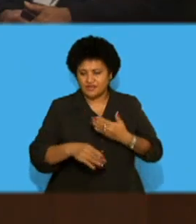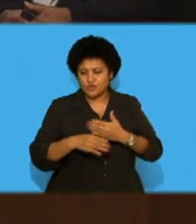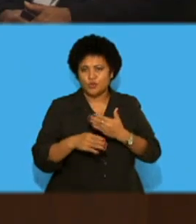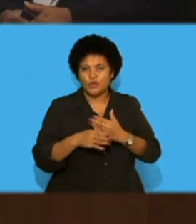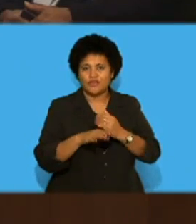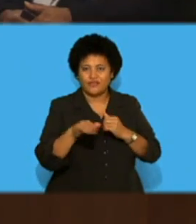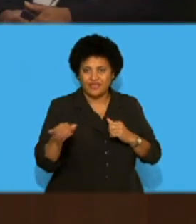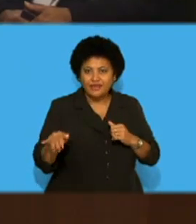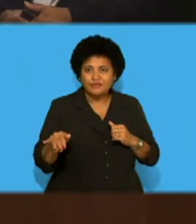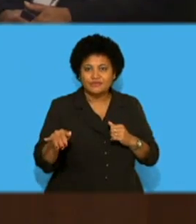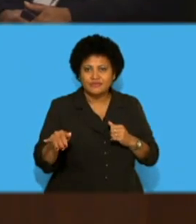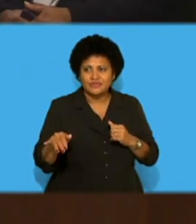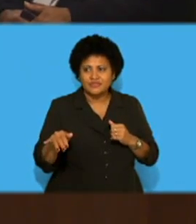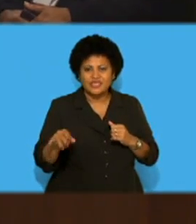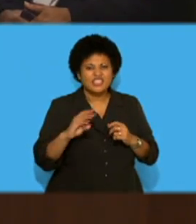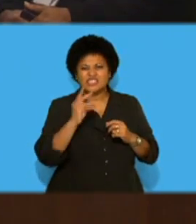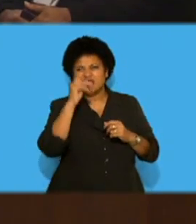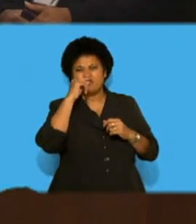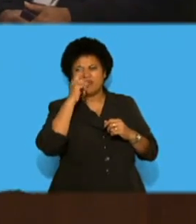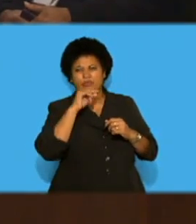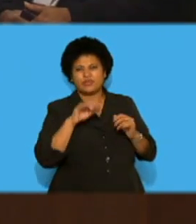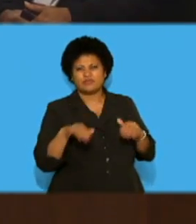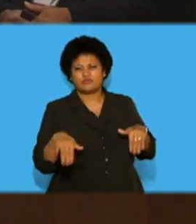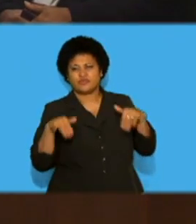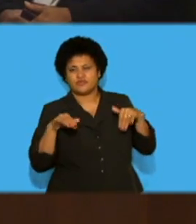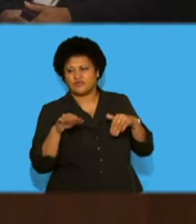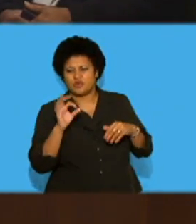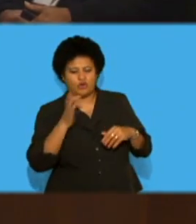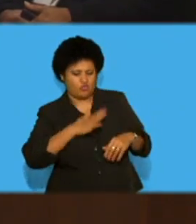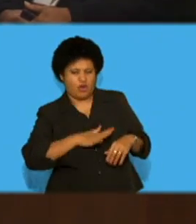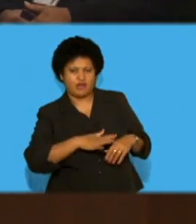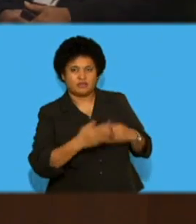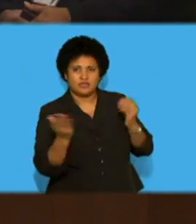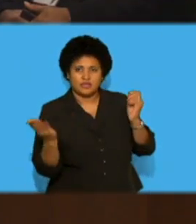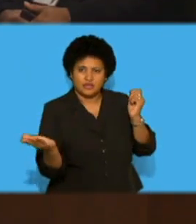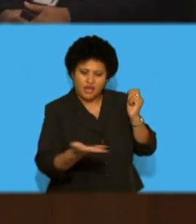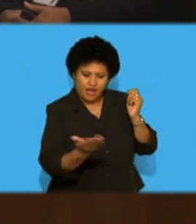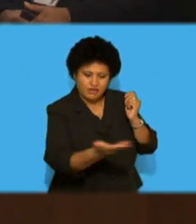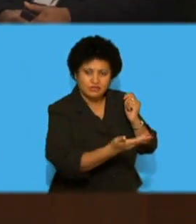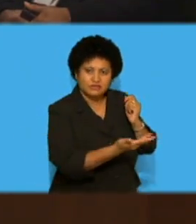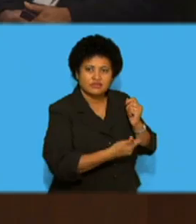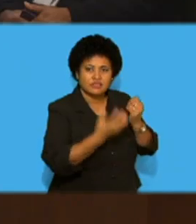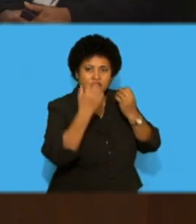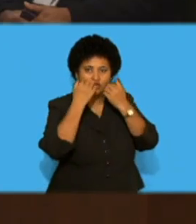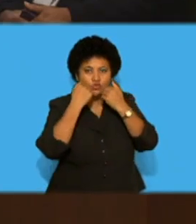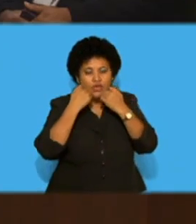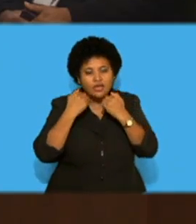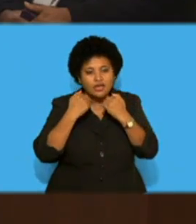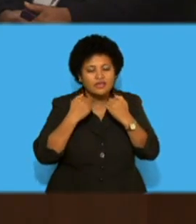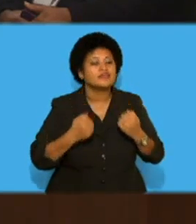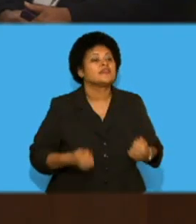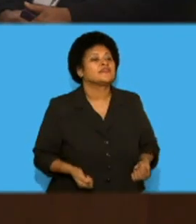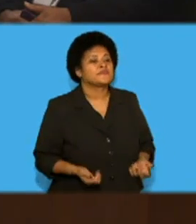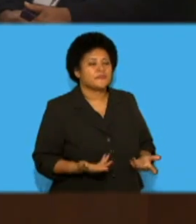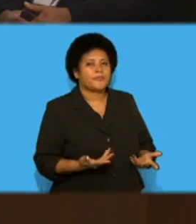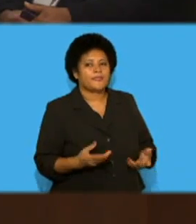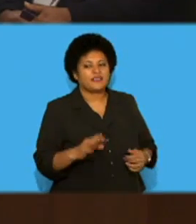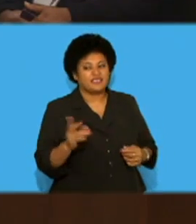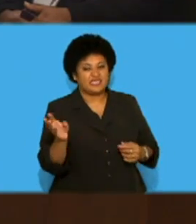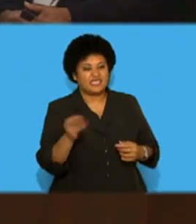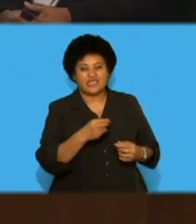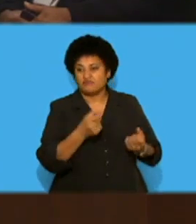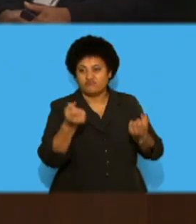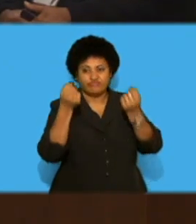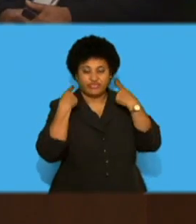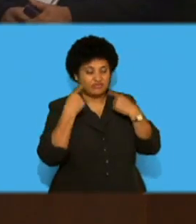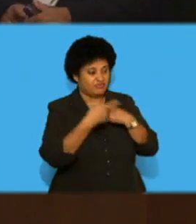no longer want to cut cane. Madam Speaker, the fact of the matter is, Madam Speaker, they don't understand because they don't